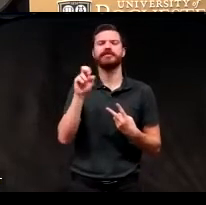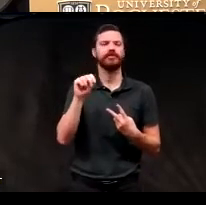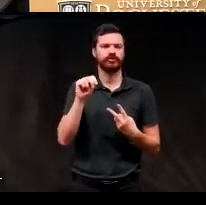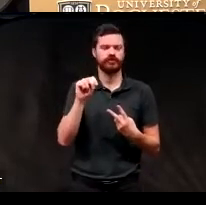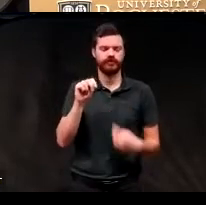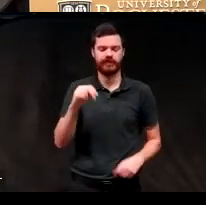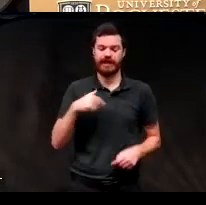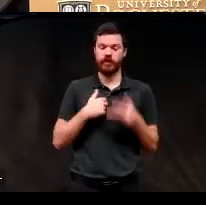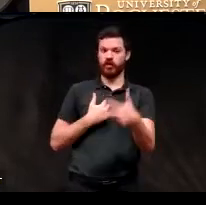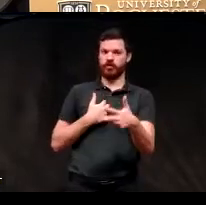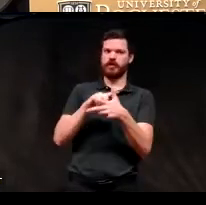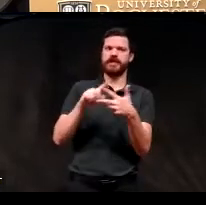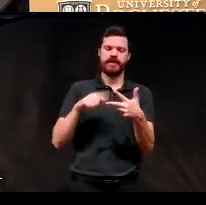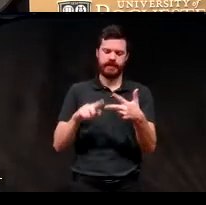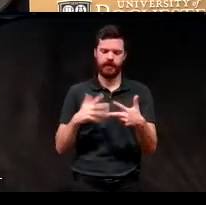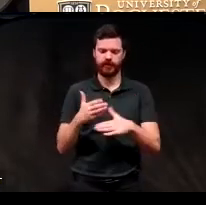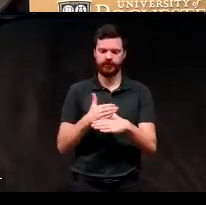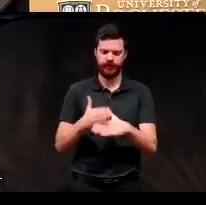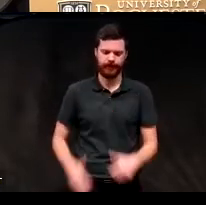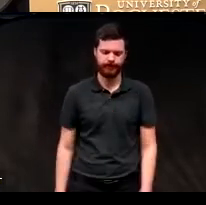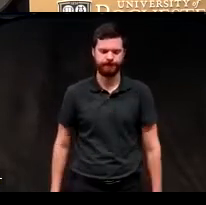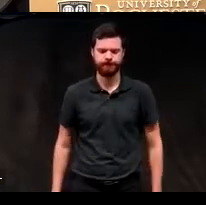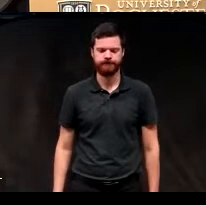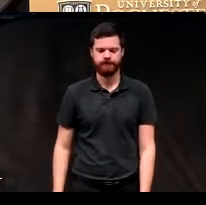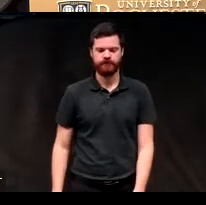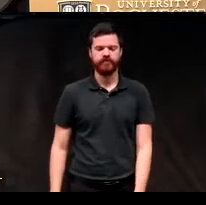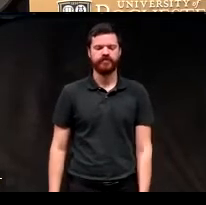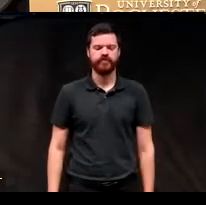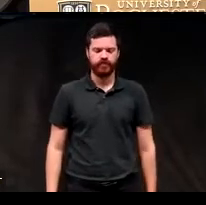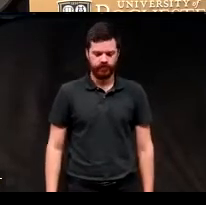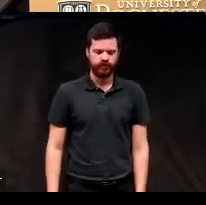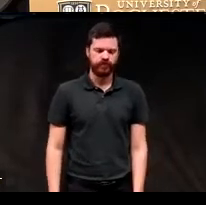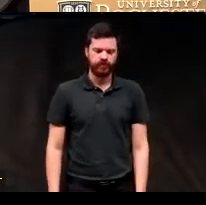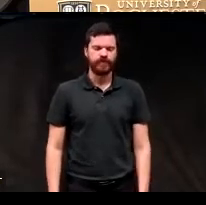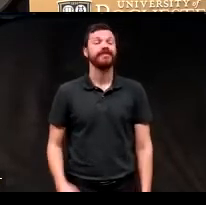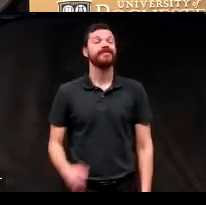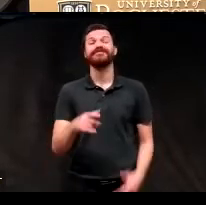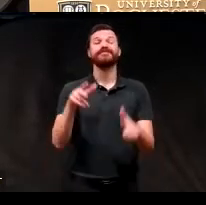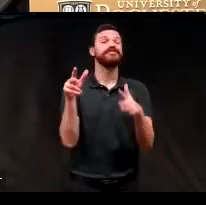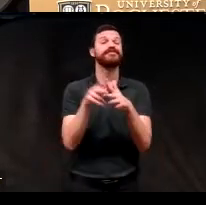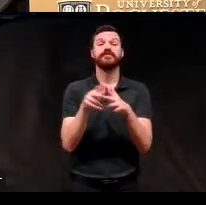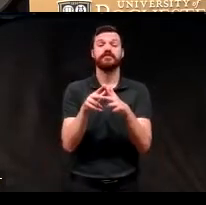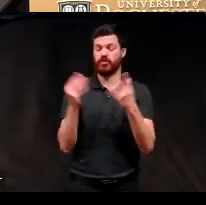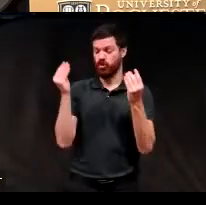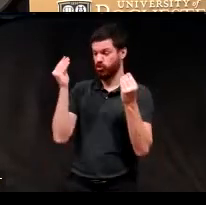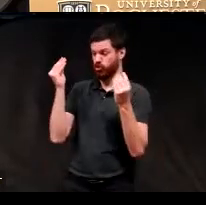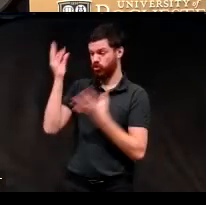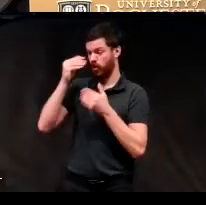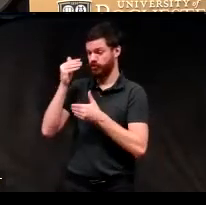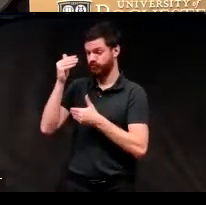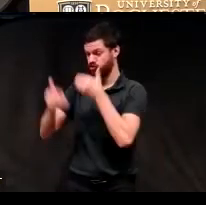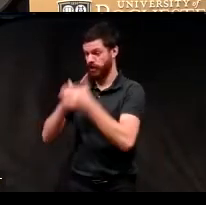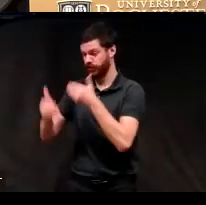there are three that I want to share with you. And they really focus on how one's thought process is situated